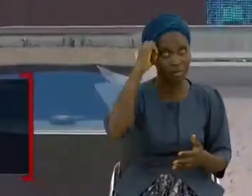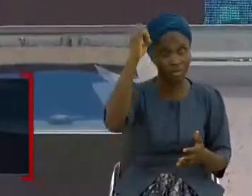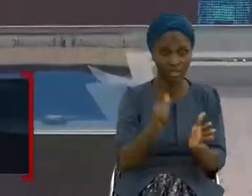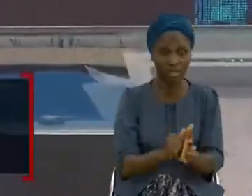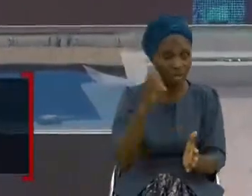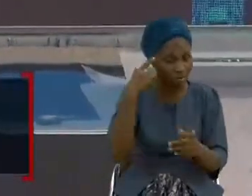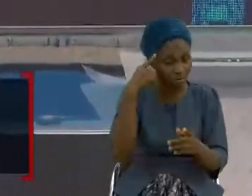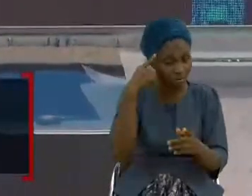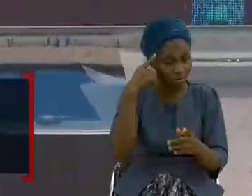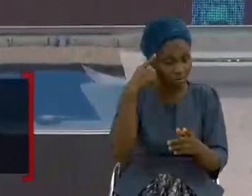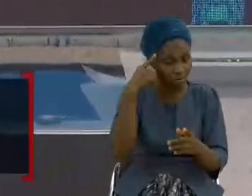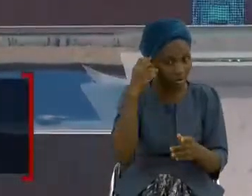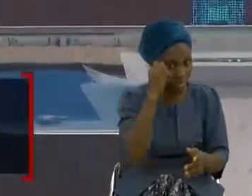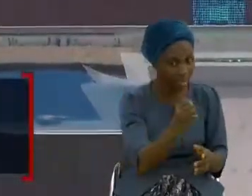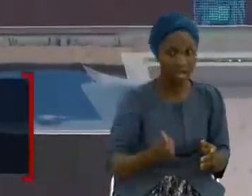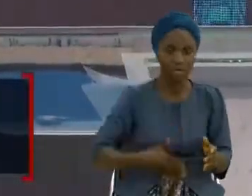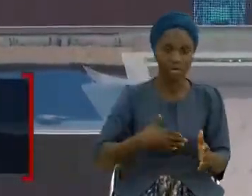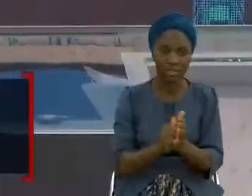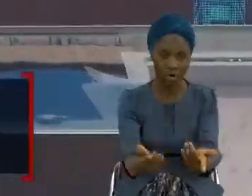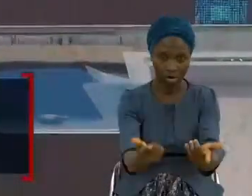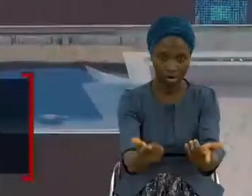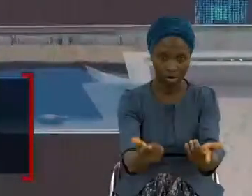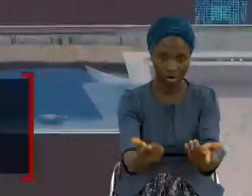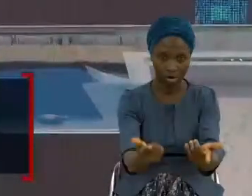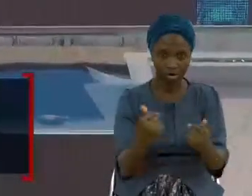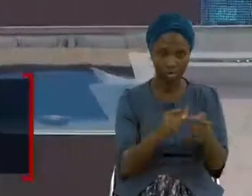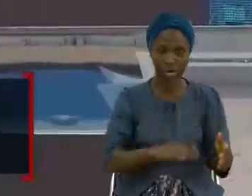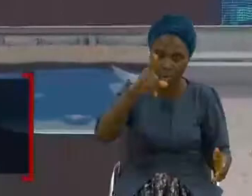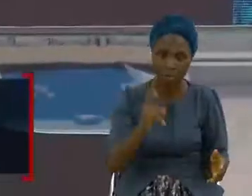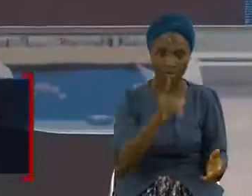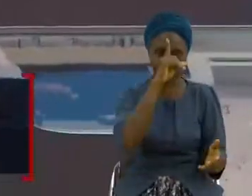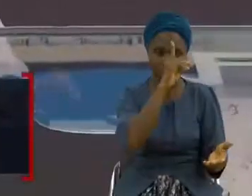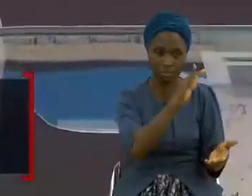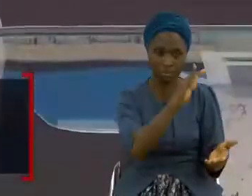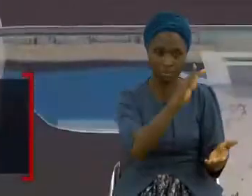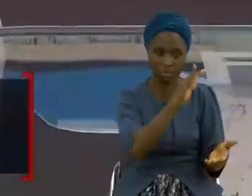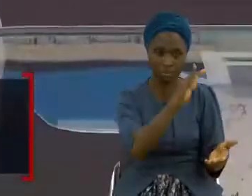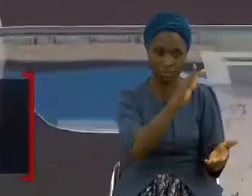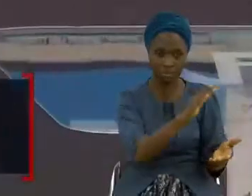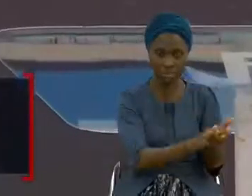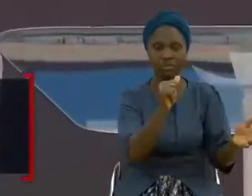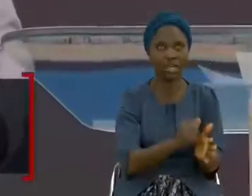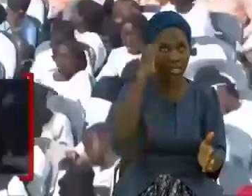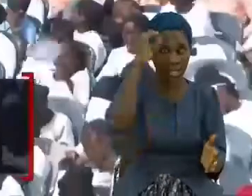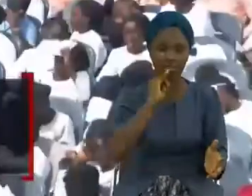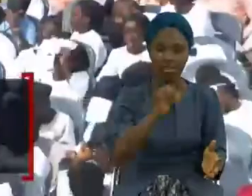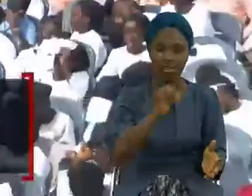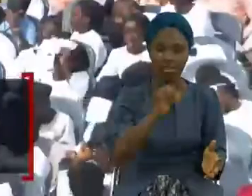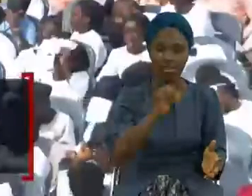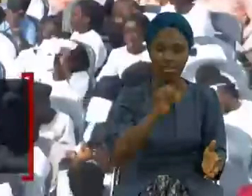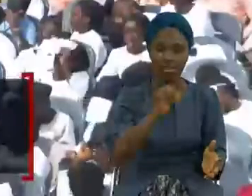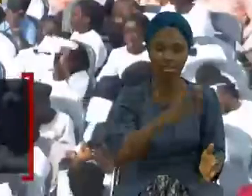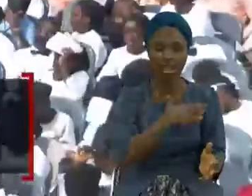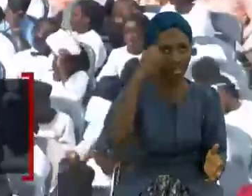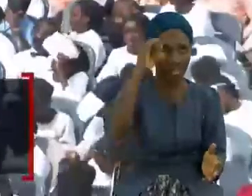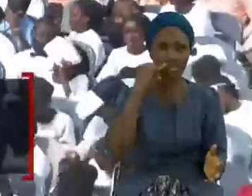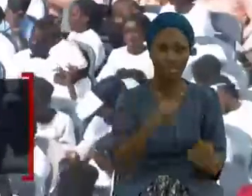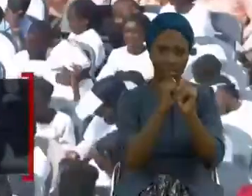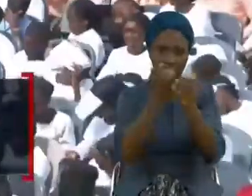that he is and that he is a rewarder a reward here today